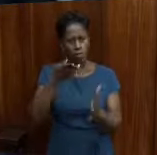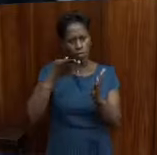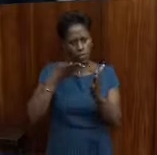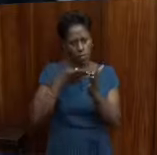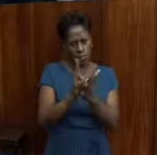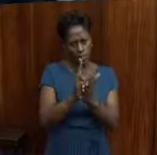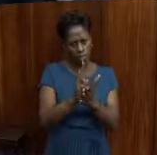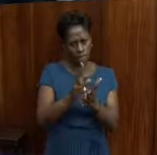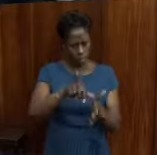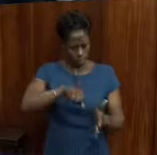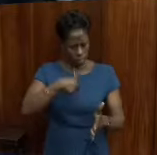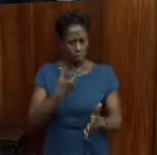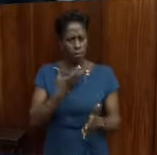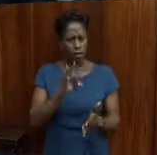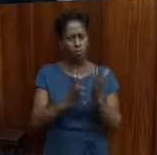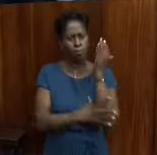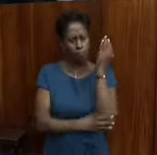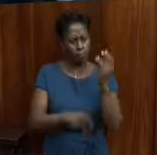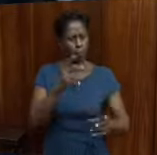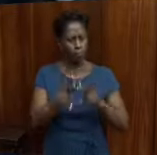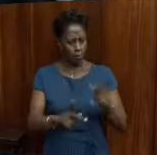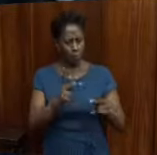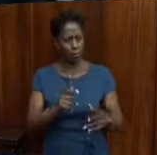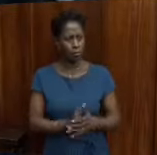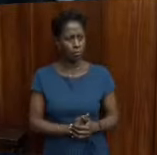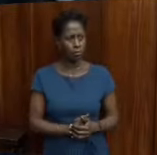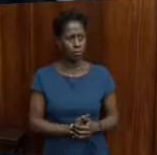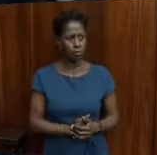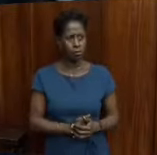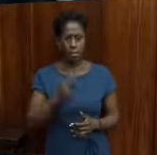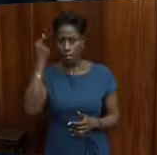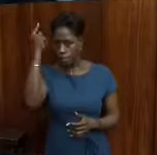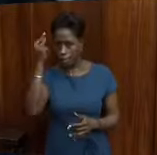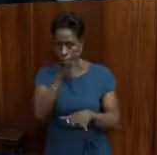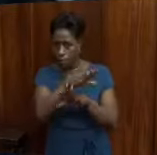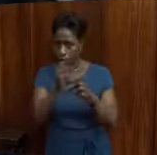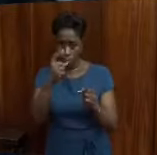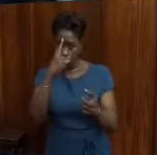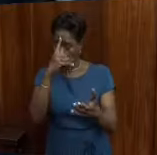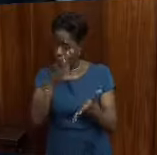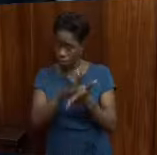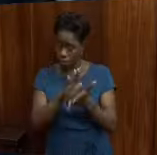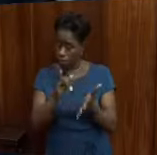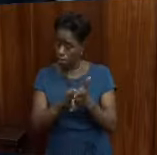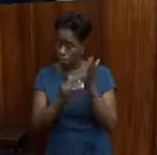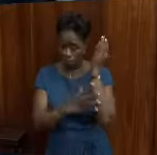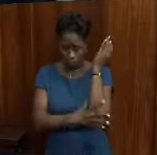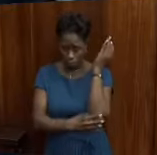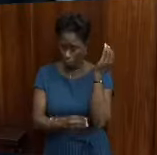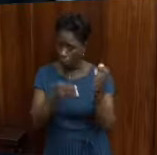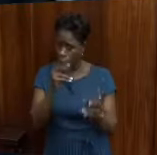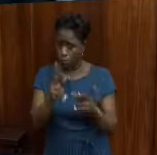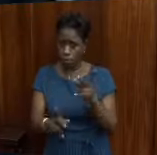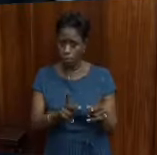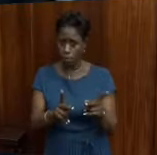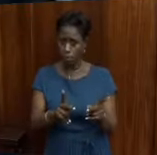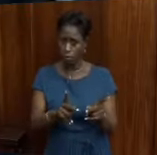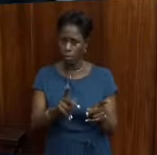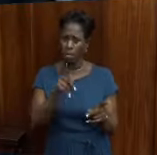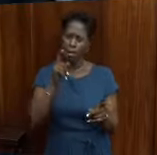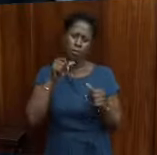fortunate. Mr. Speaker, we do not believe that our less fortunate citizens should remain in